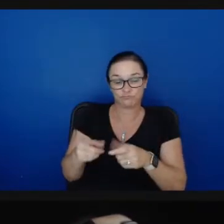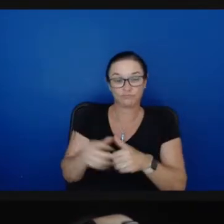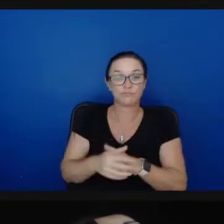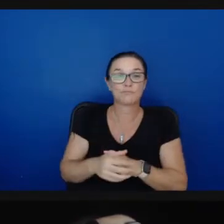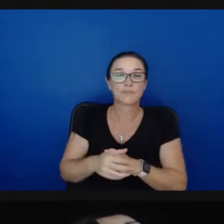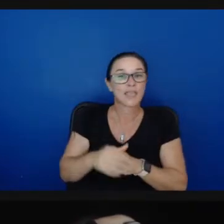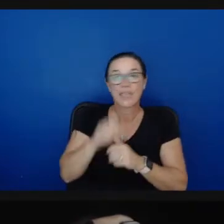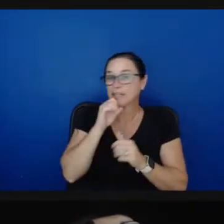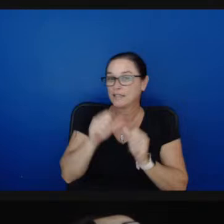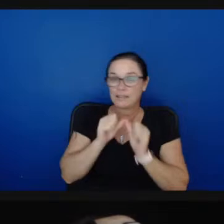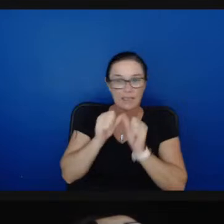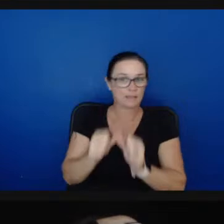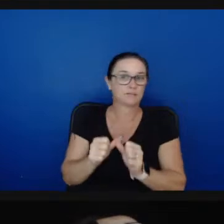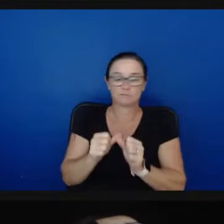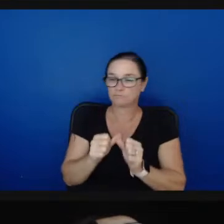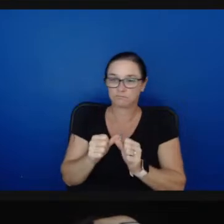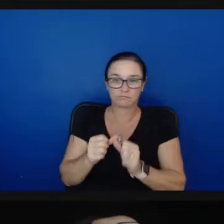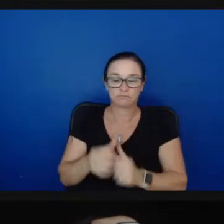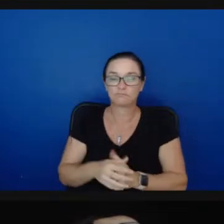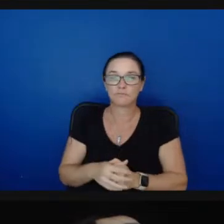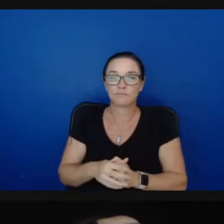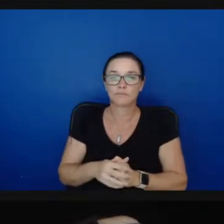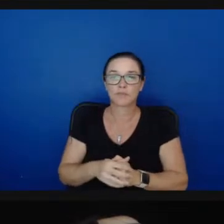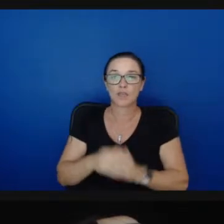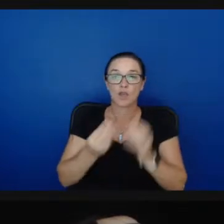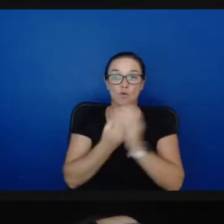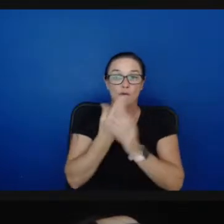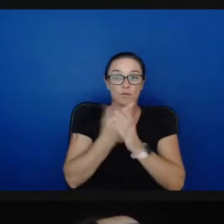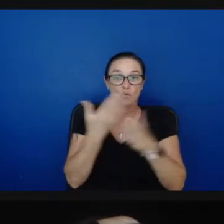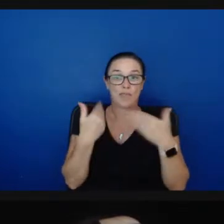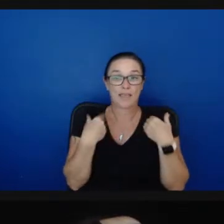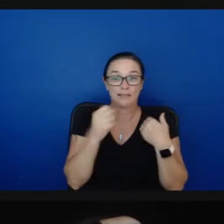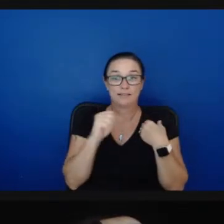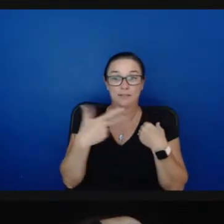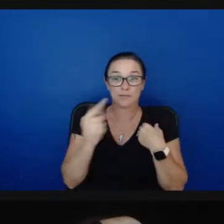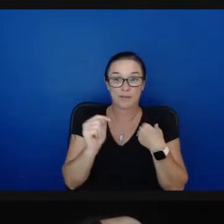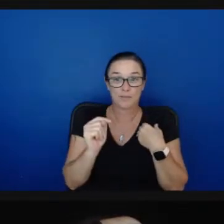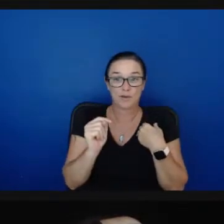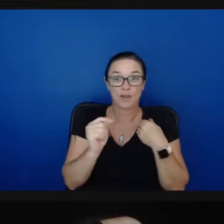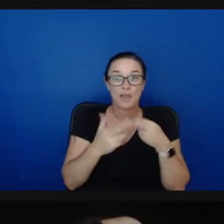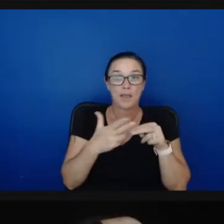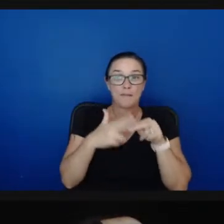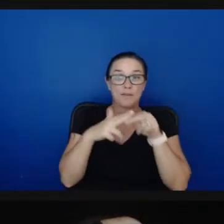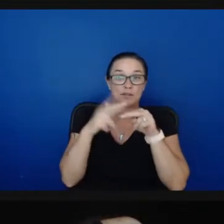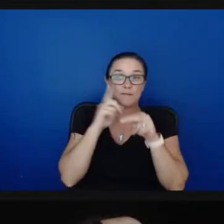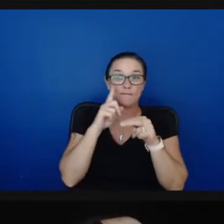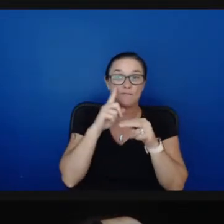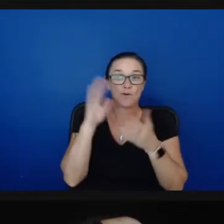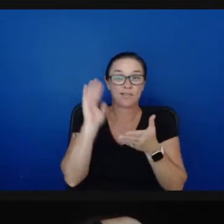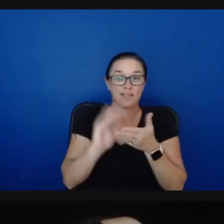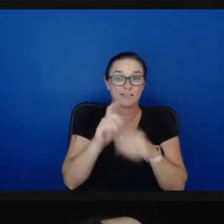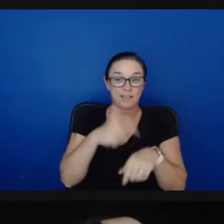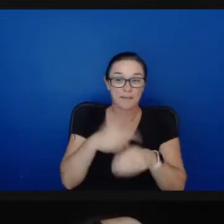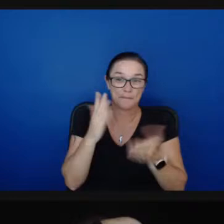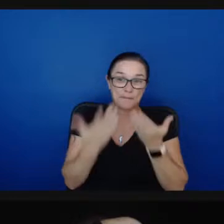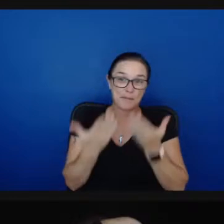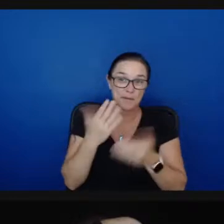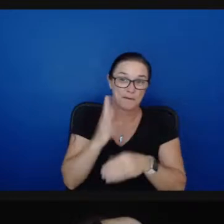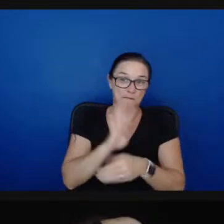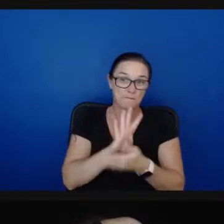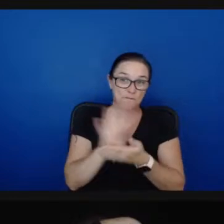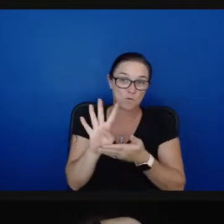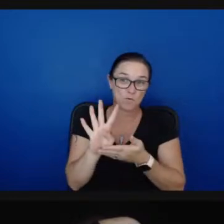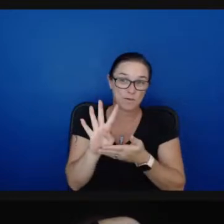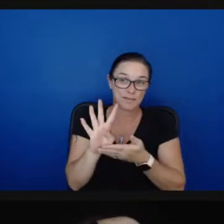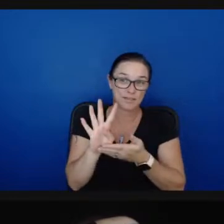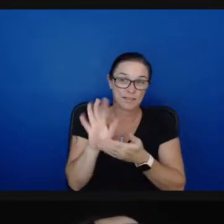either. The eruption that we had in September seemed to build up for less time than that, perhaps 4 weeks.